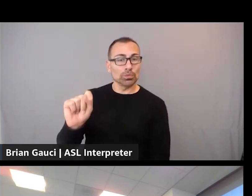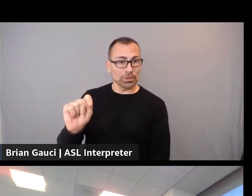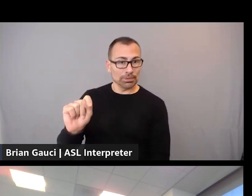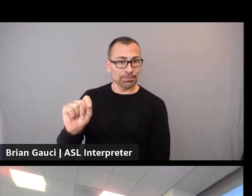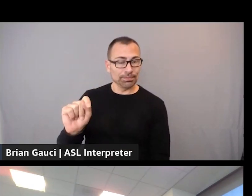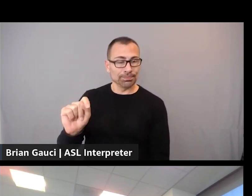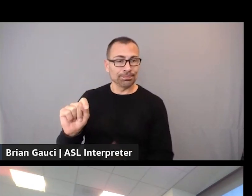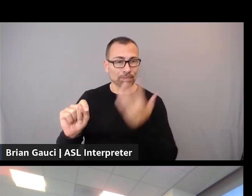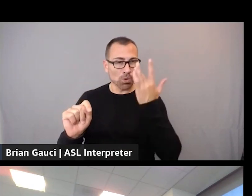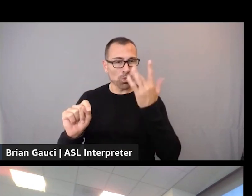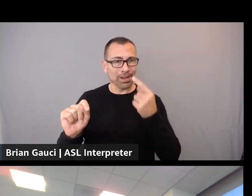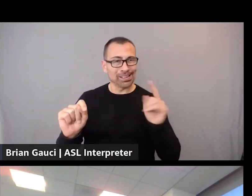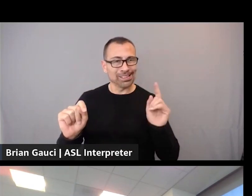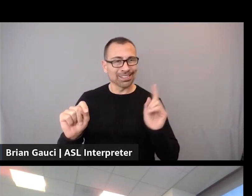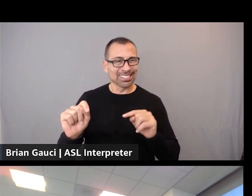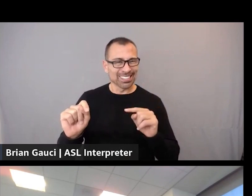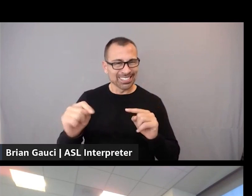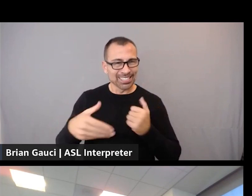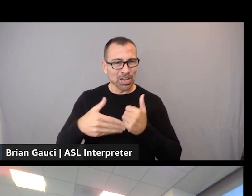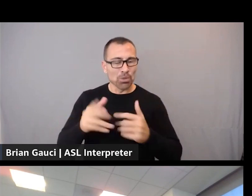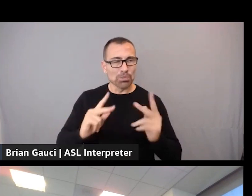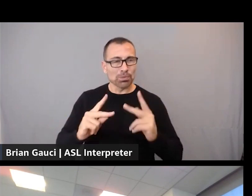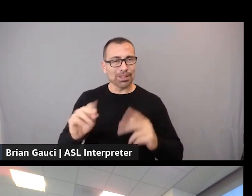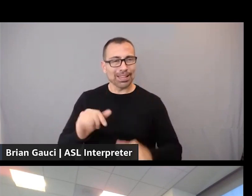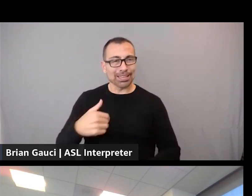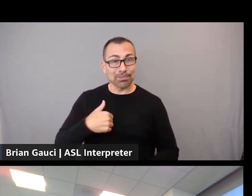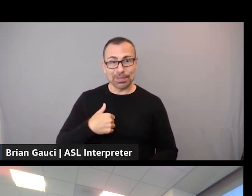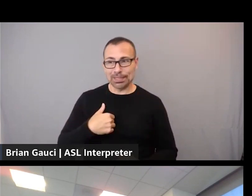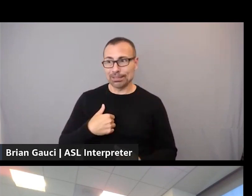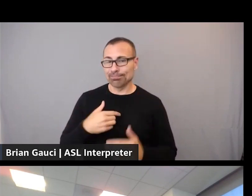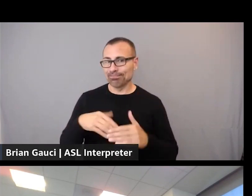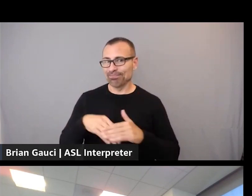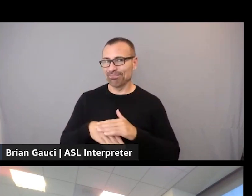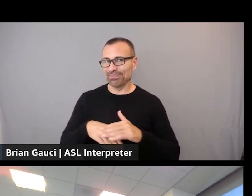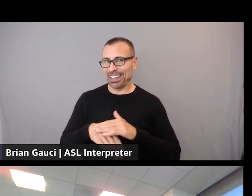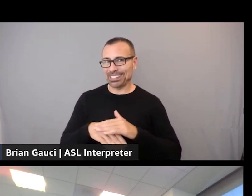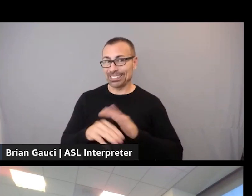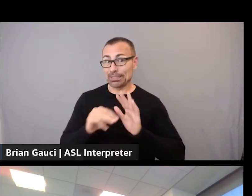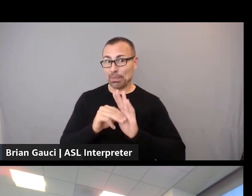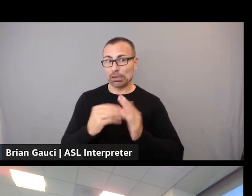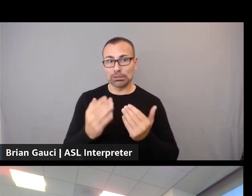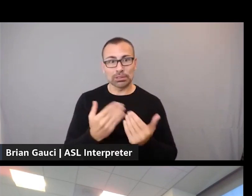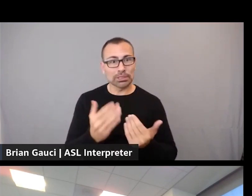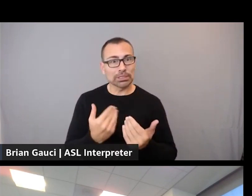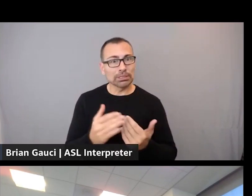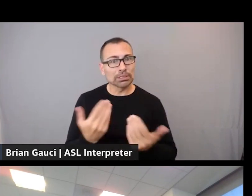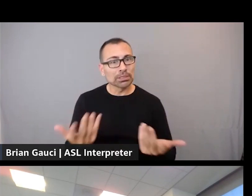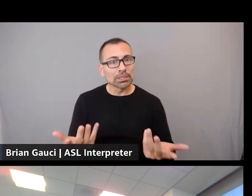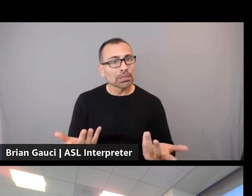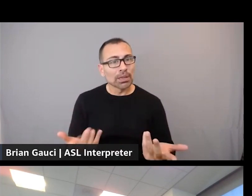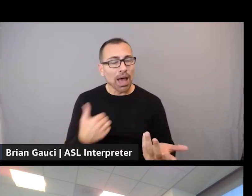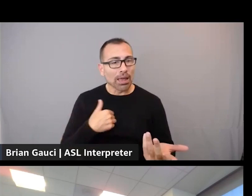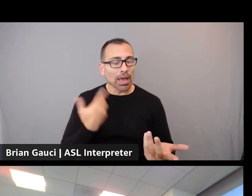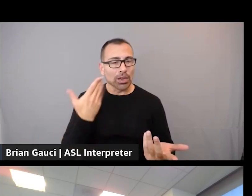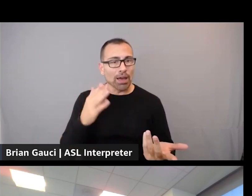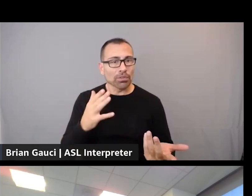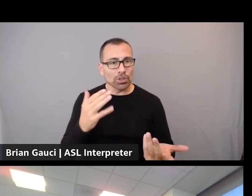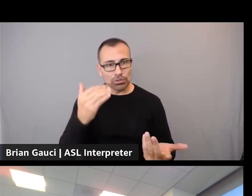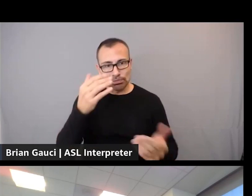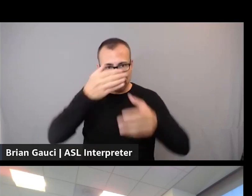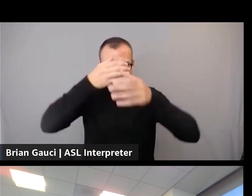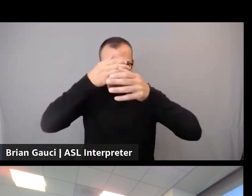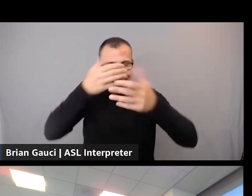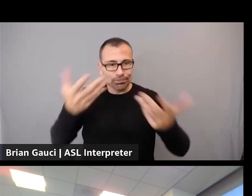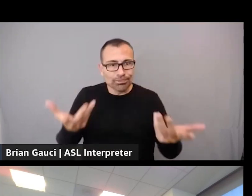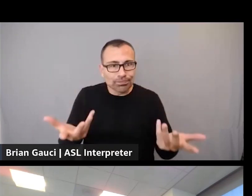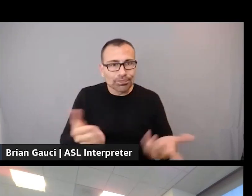like me very easy to access models within SageMaker without having to know a ton, which